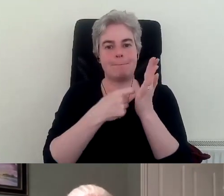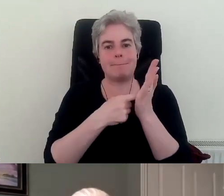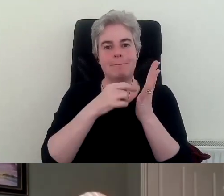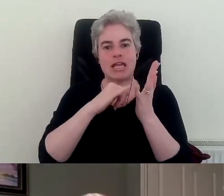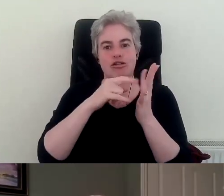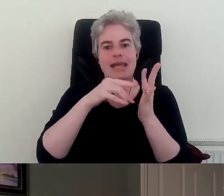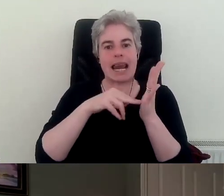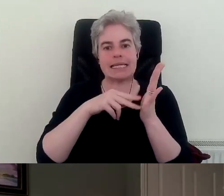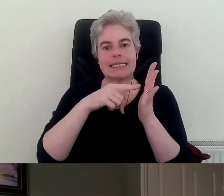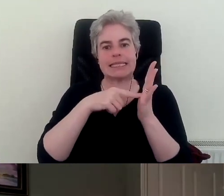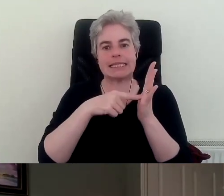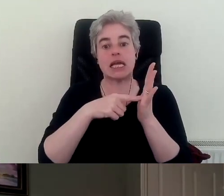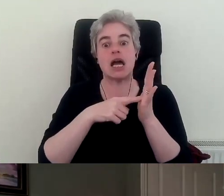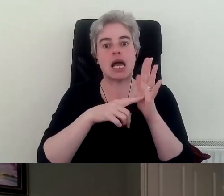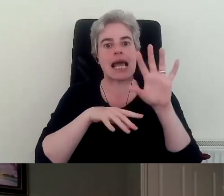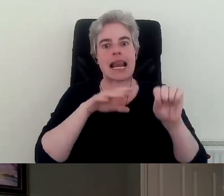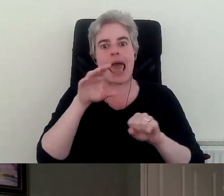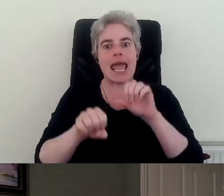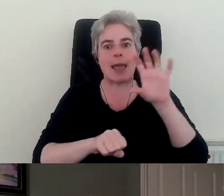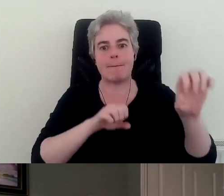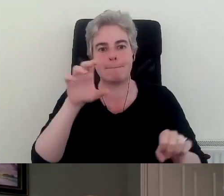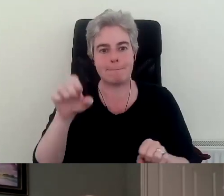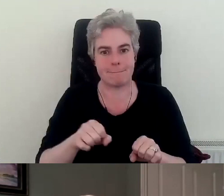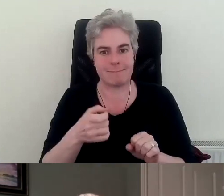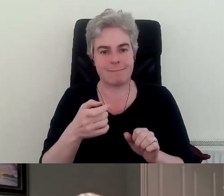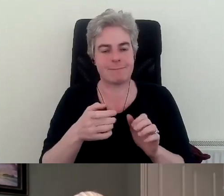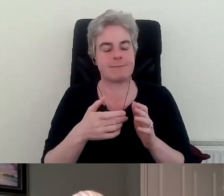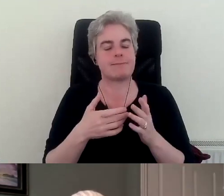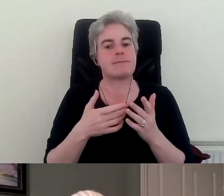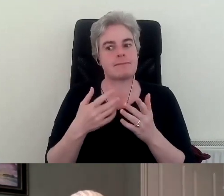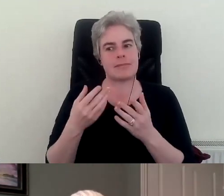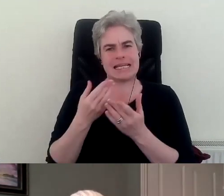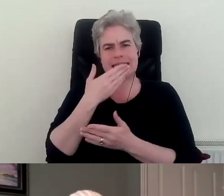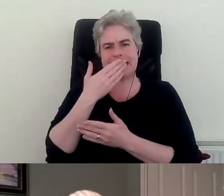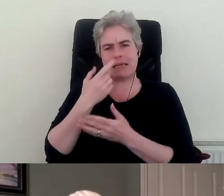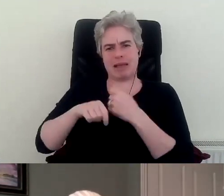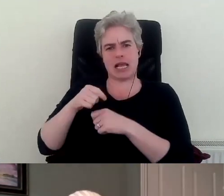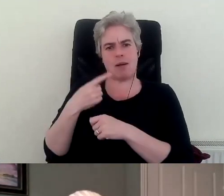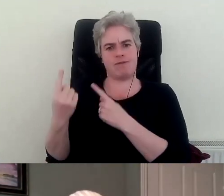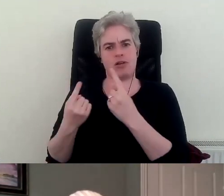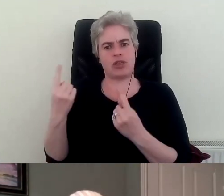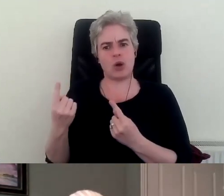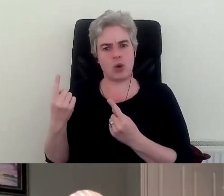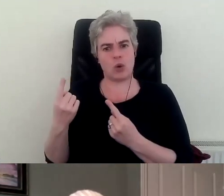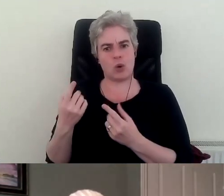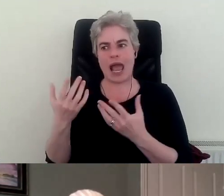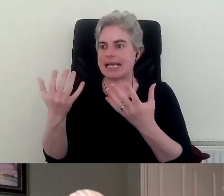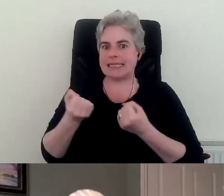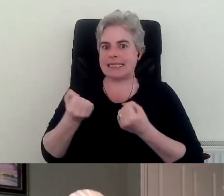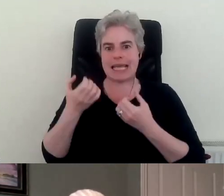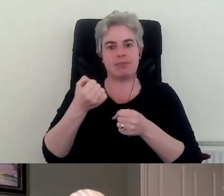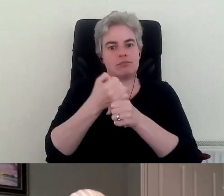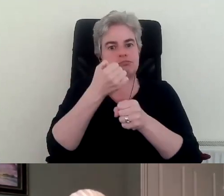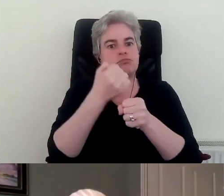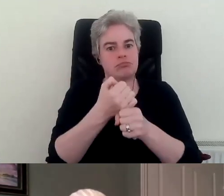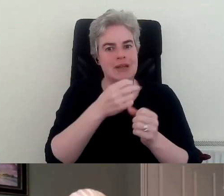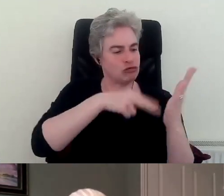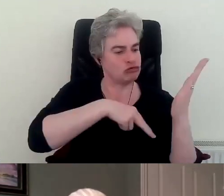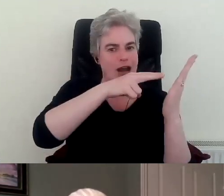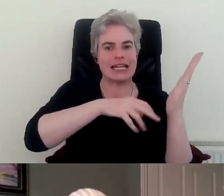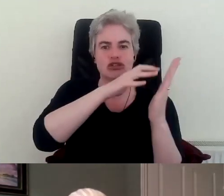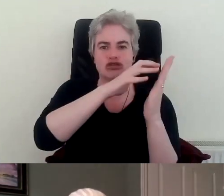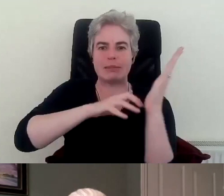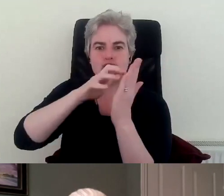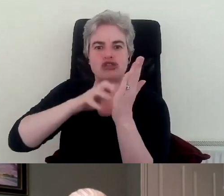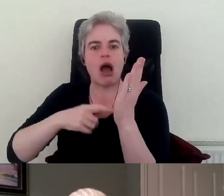bishops seemed to me become from those who accepted the gospel and read the scriptures,